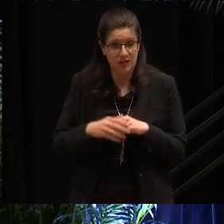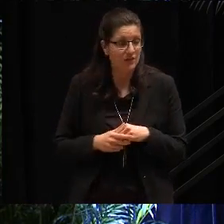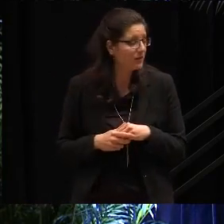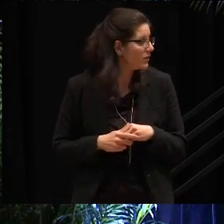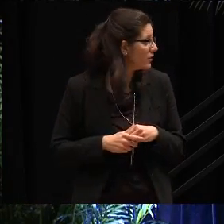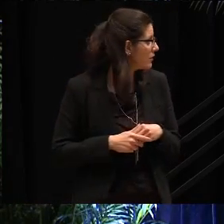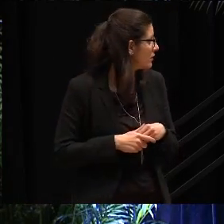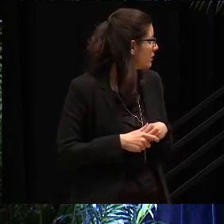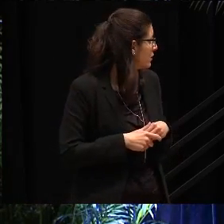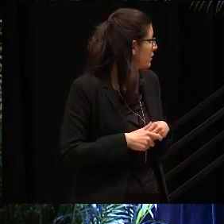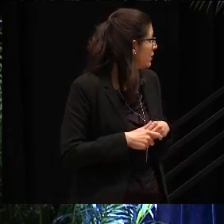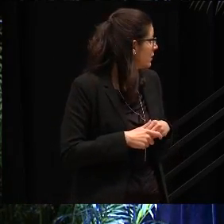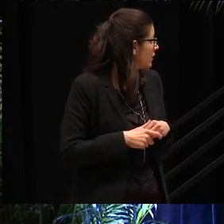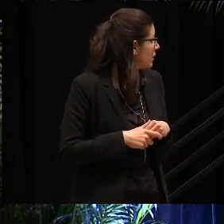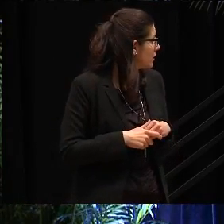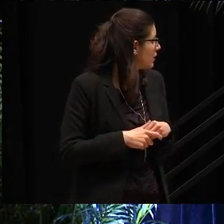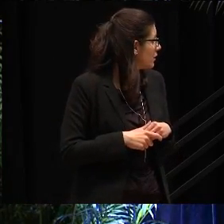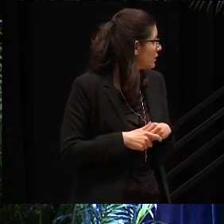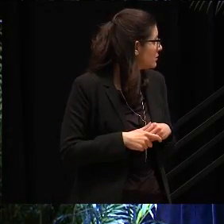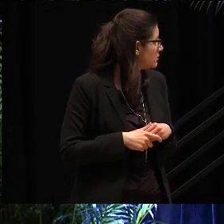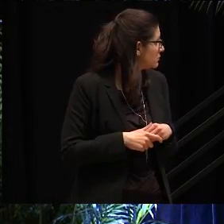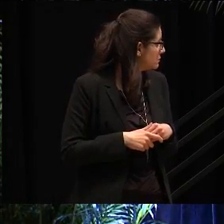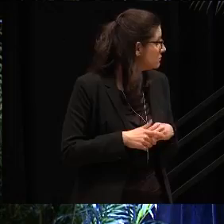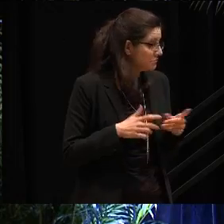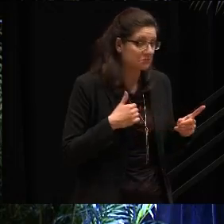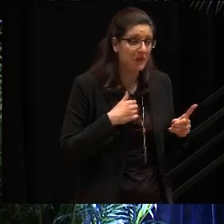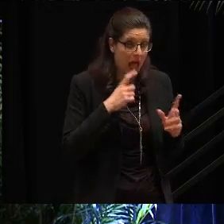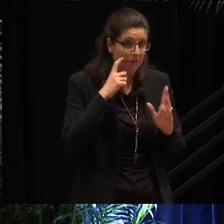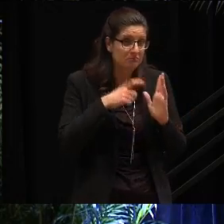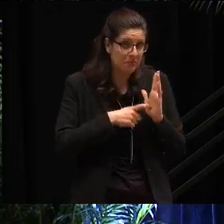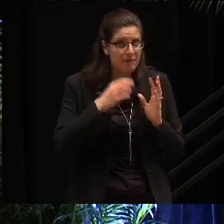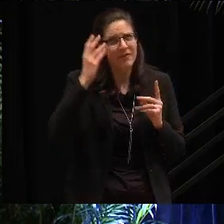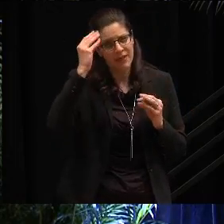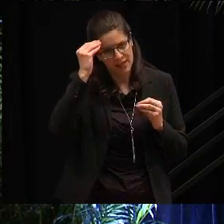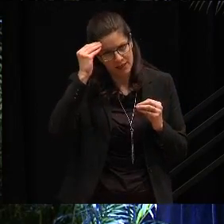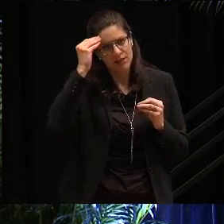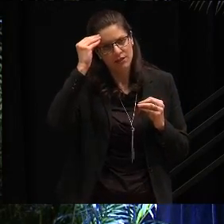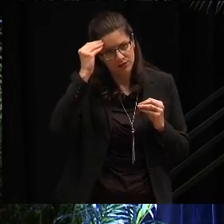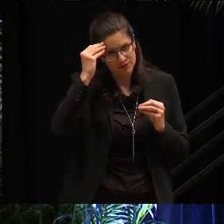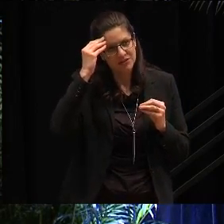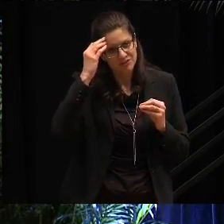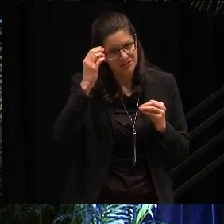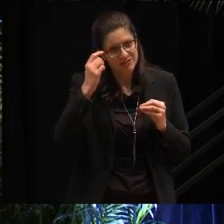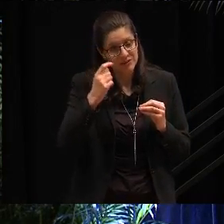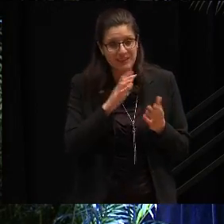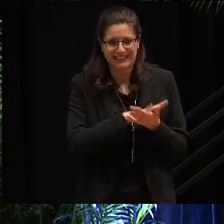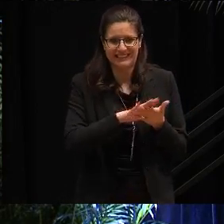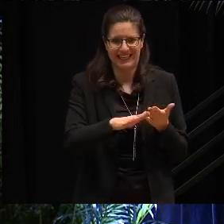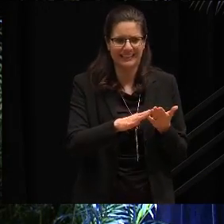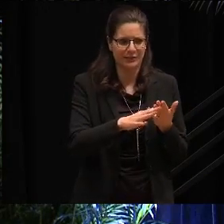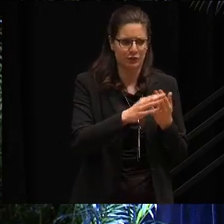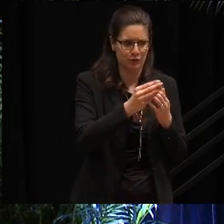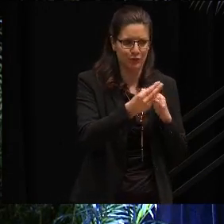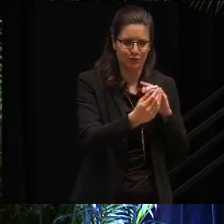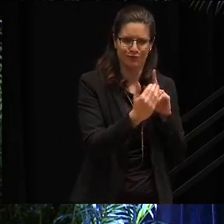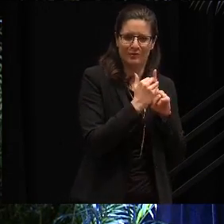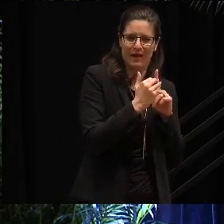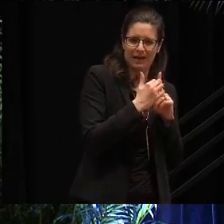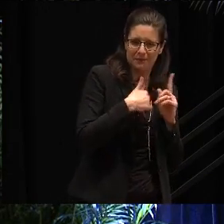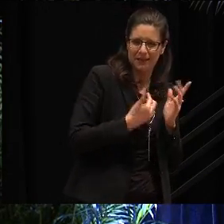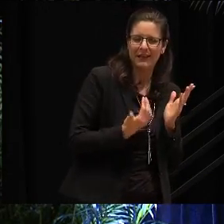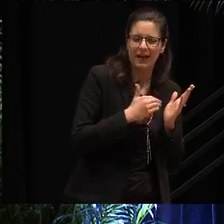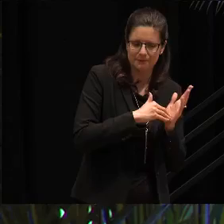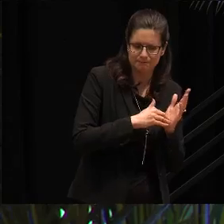I'm inclined to agree and to think, and I've been thinking a lot about this, and so it was good to hear it mentioned here and to remind myself to think about